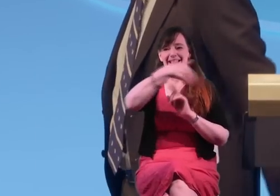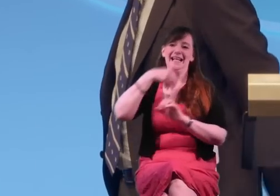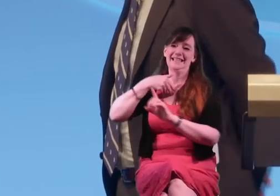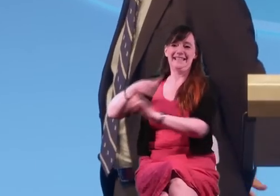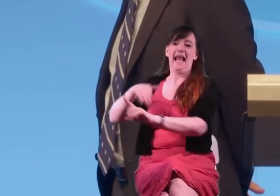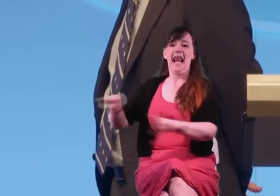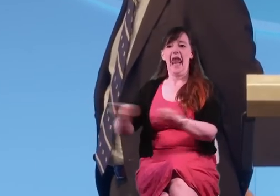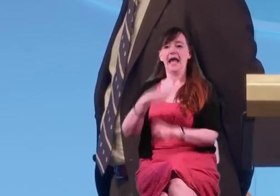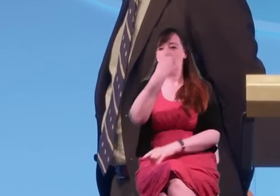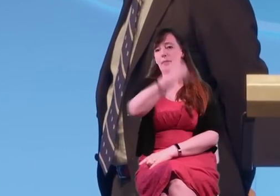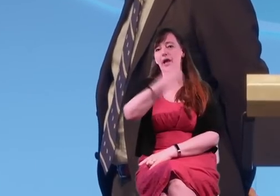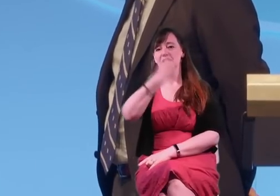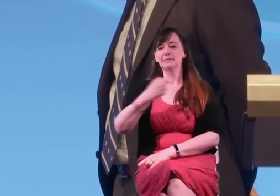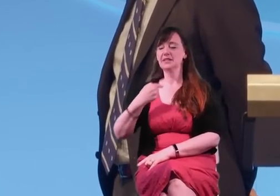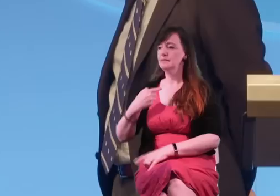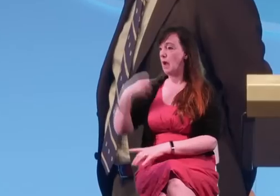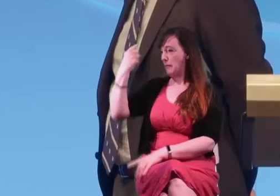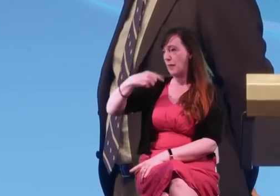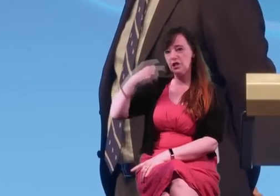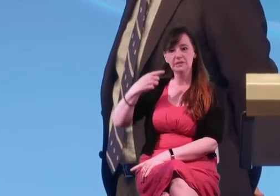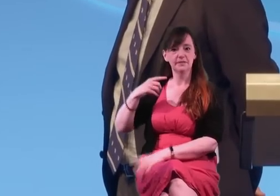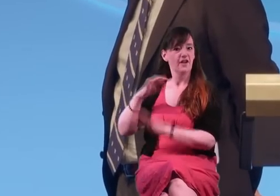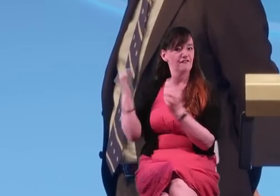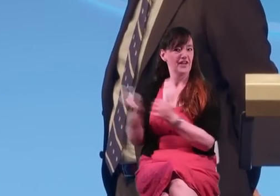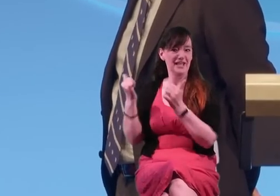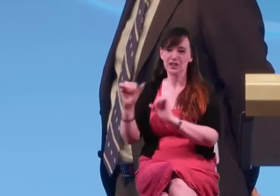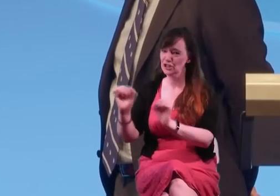it hasn't finished yet.